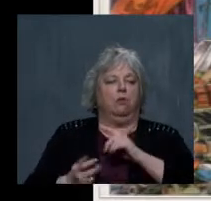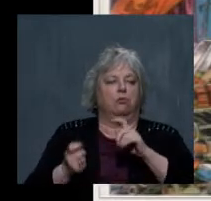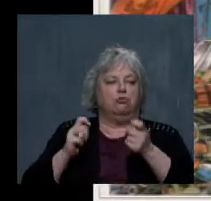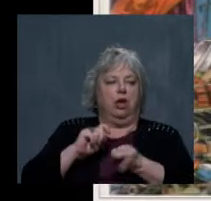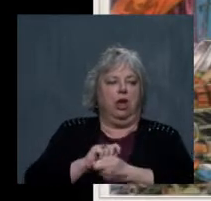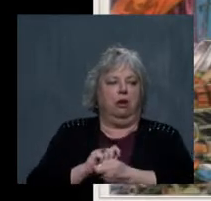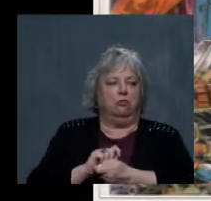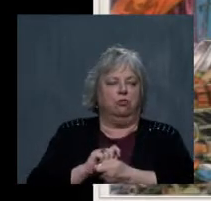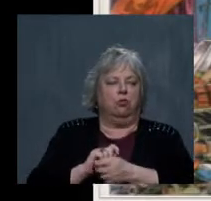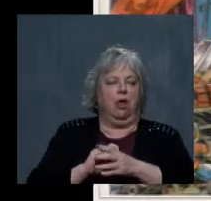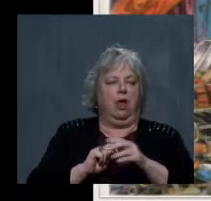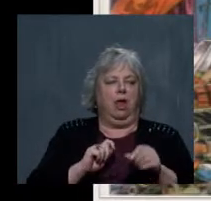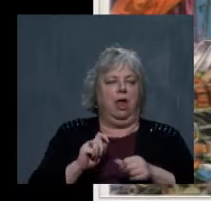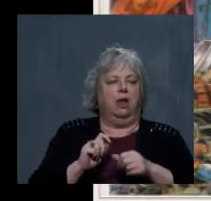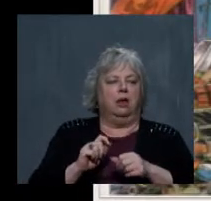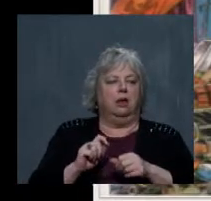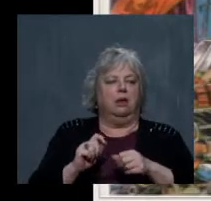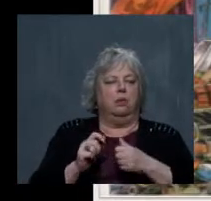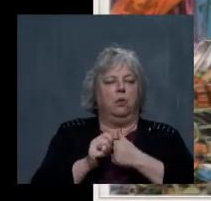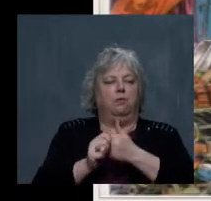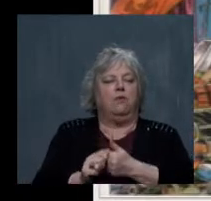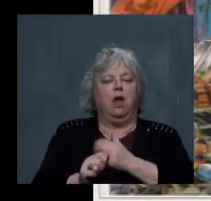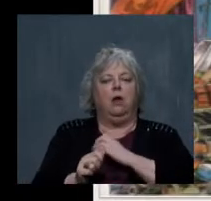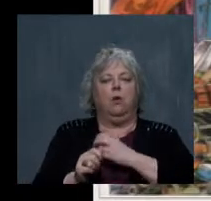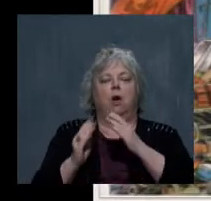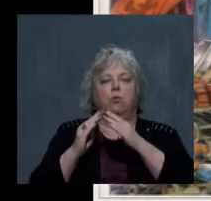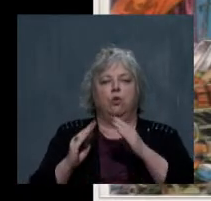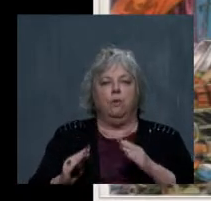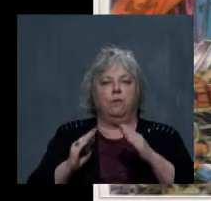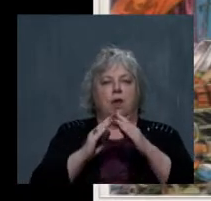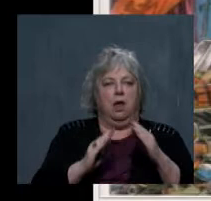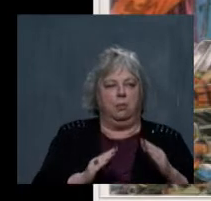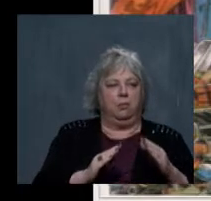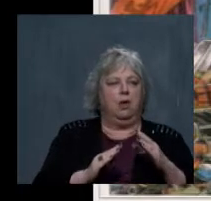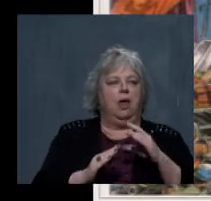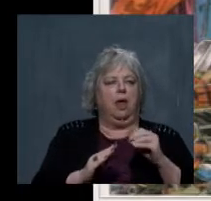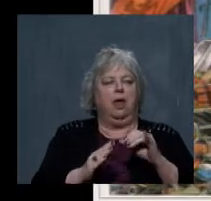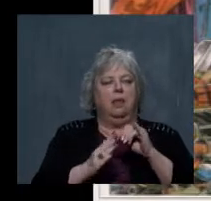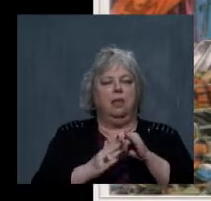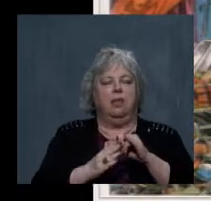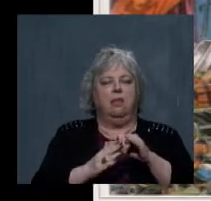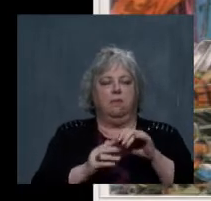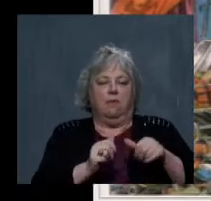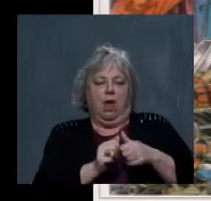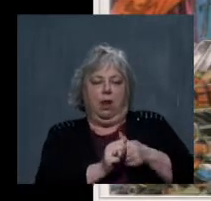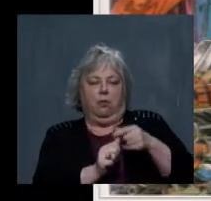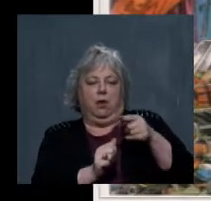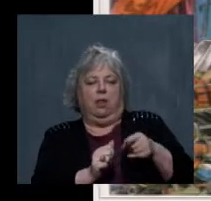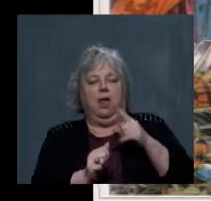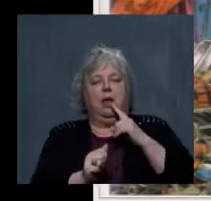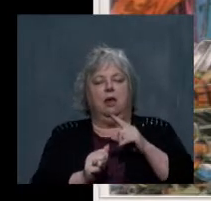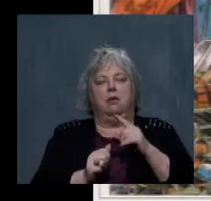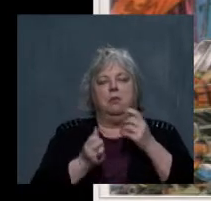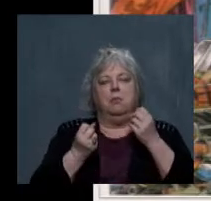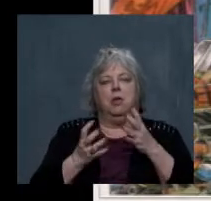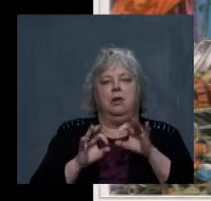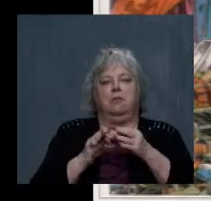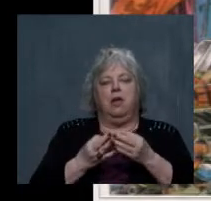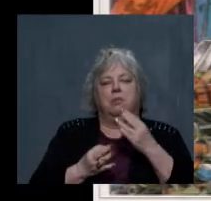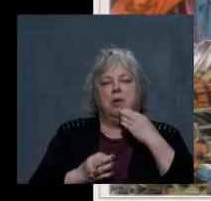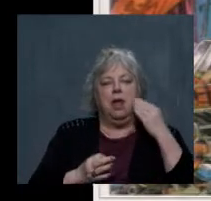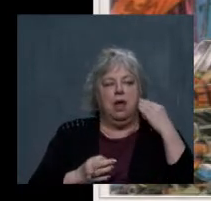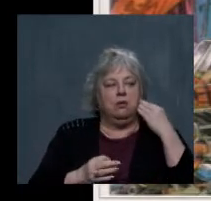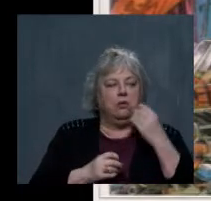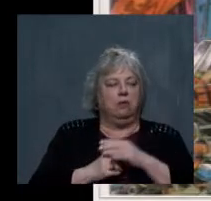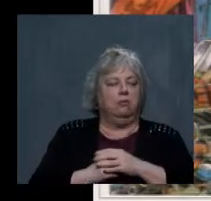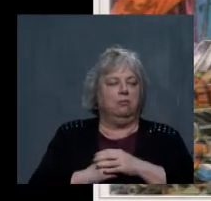rooftops are followed by commercial investments and multifamily housing. This is part of us. We're all